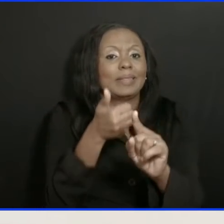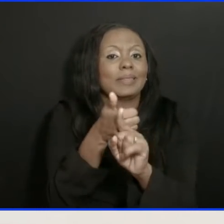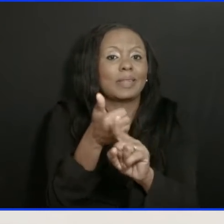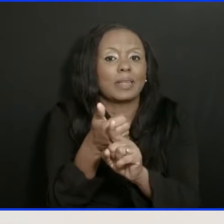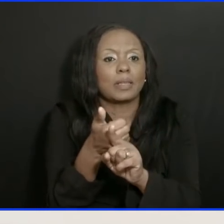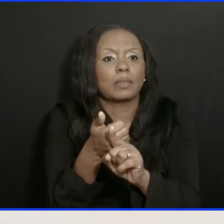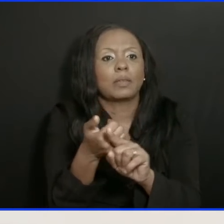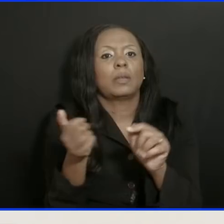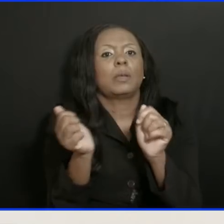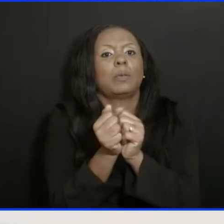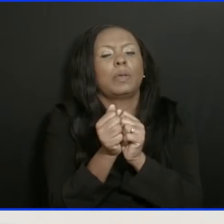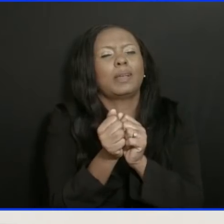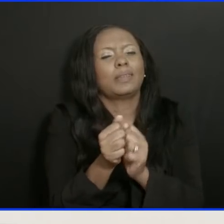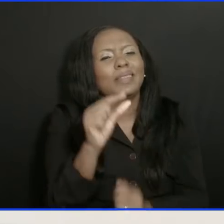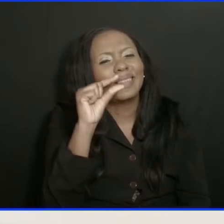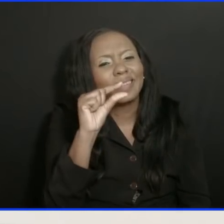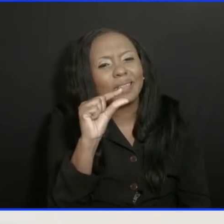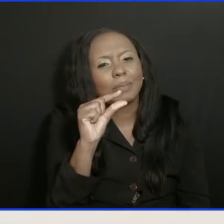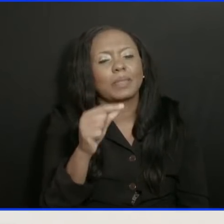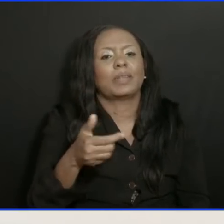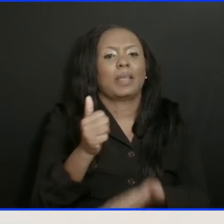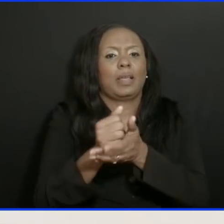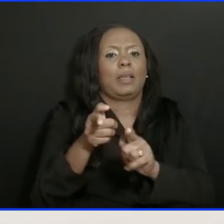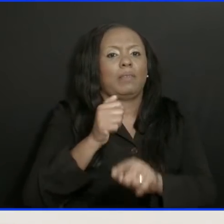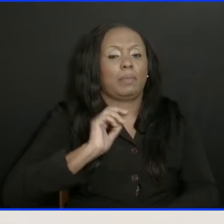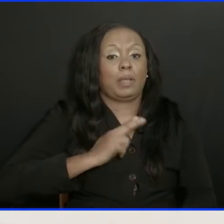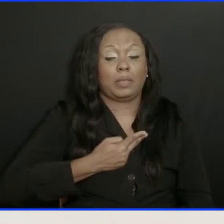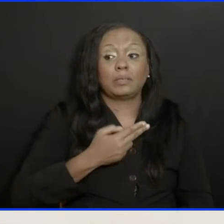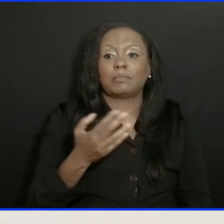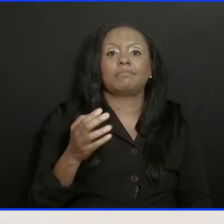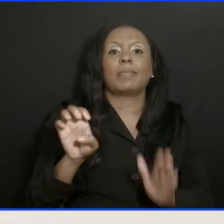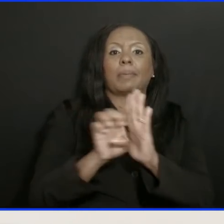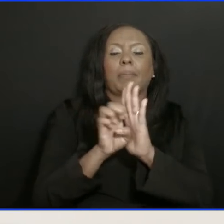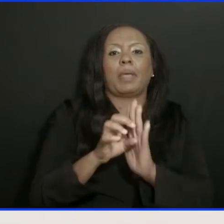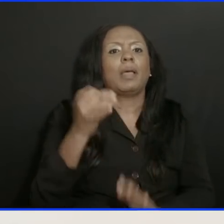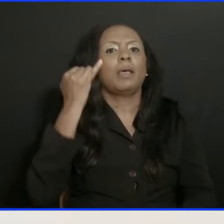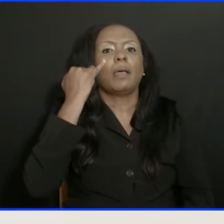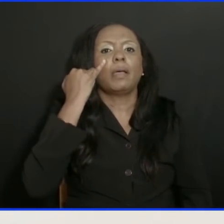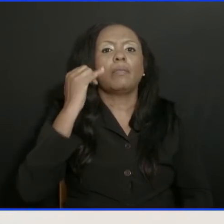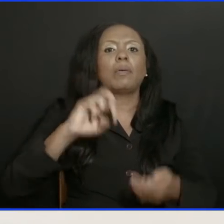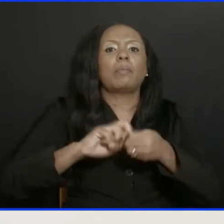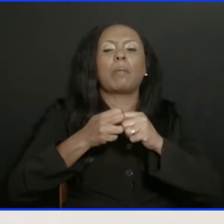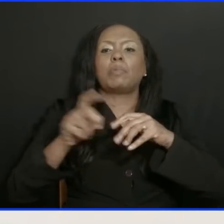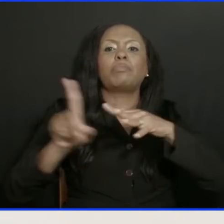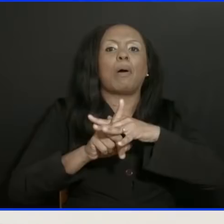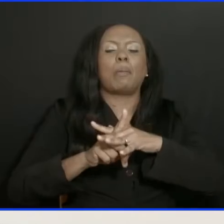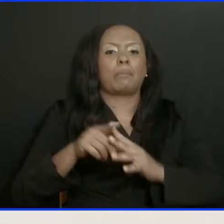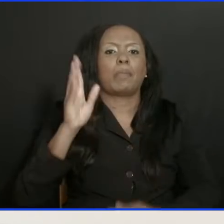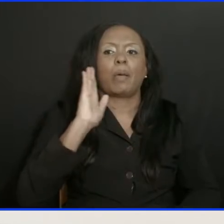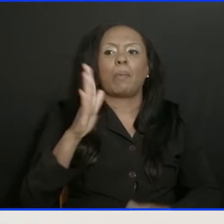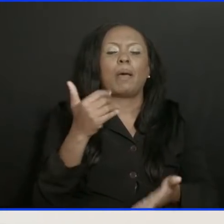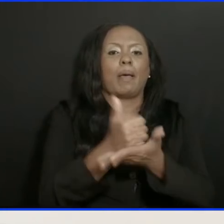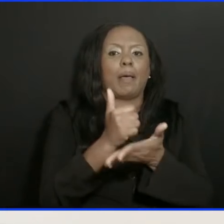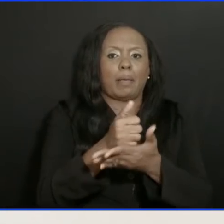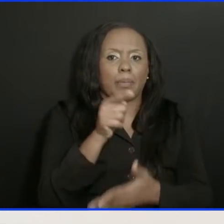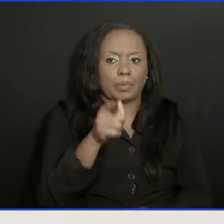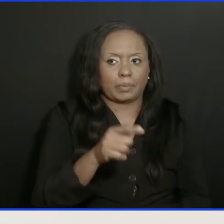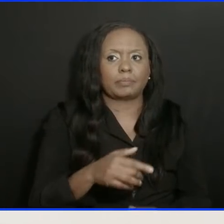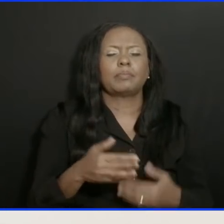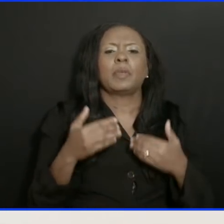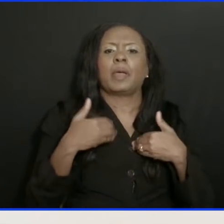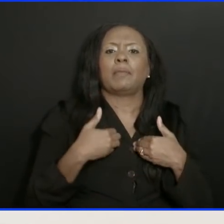will hold your hand if issues occur. As Dr. Best mentioned, we have 3